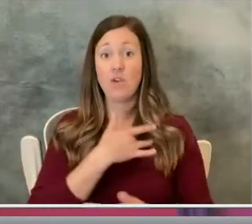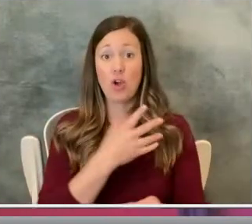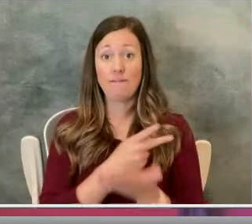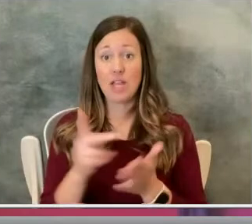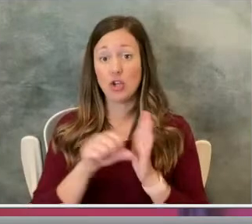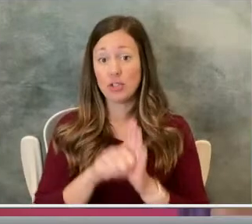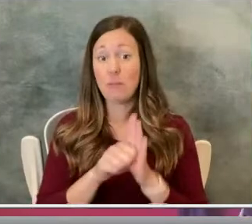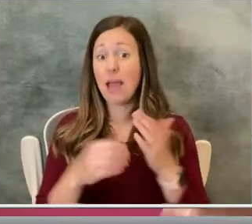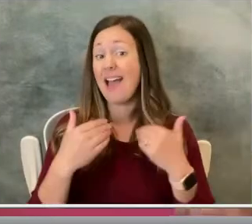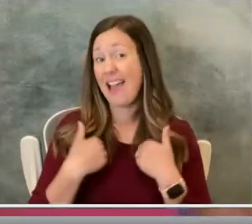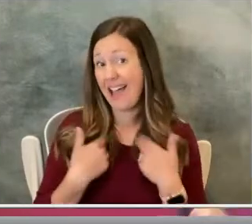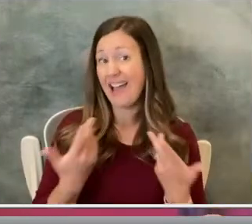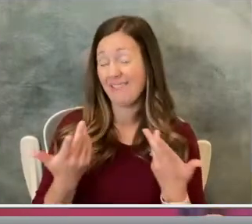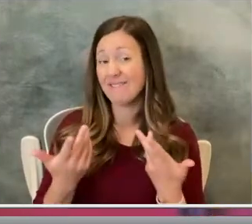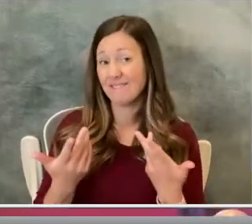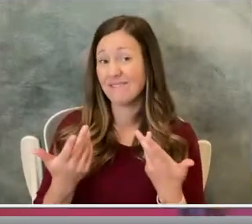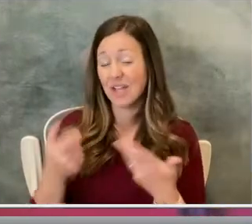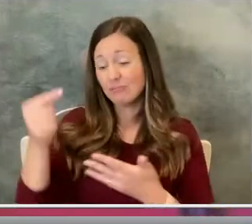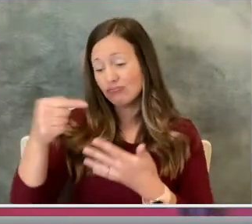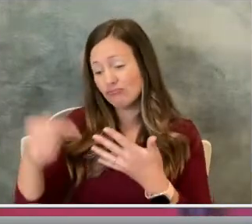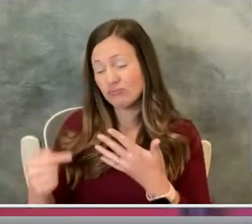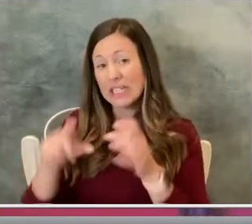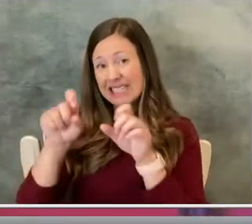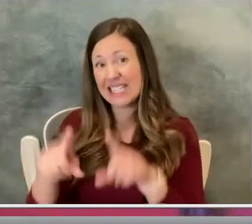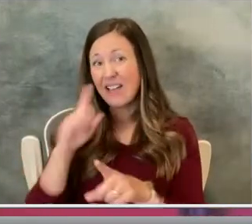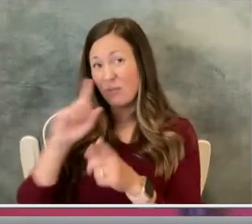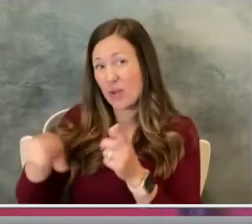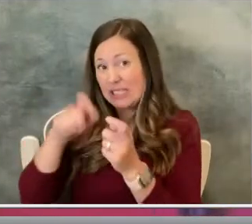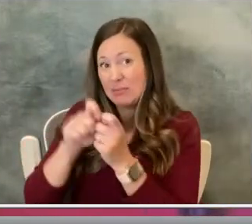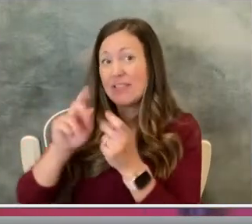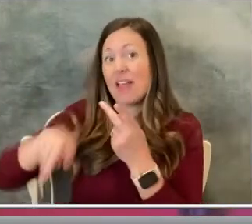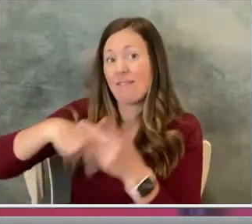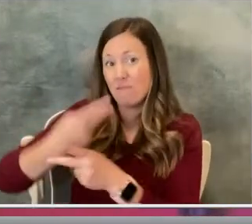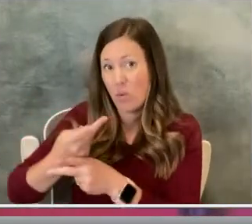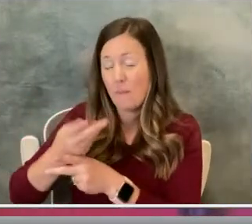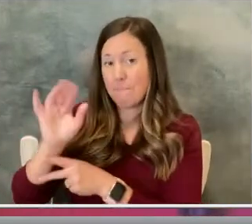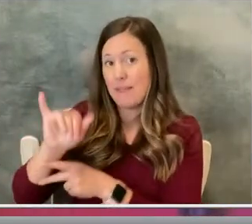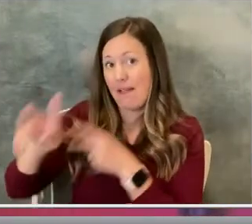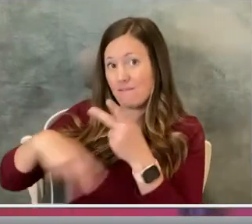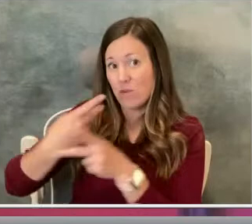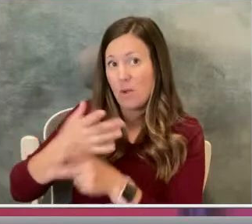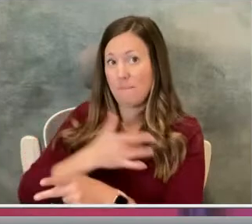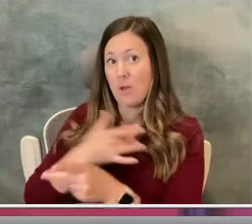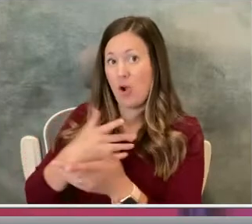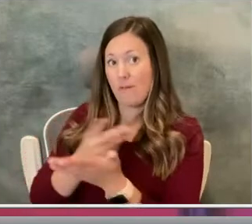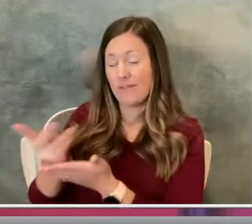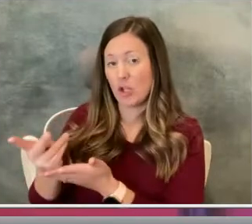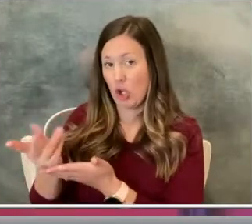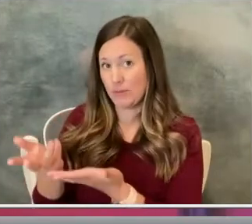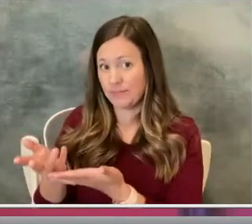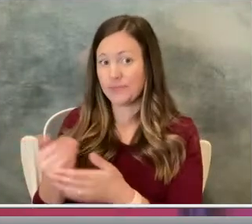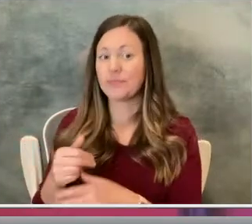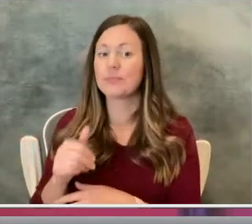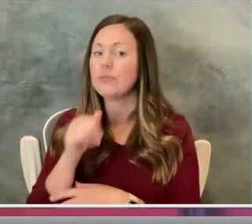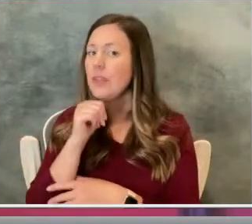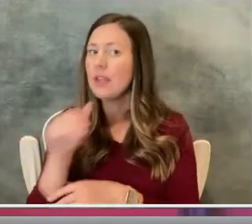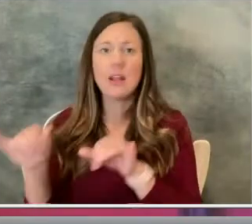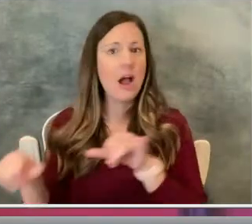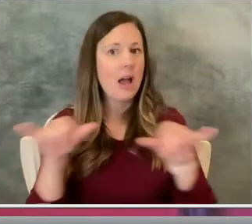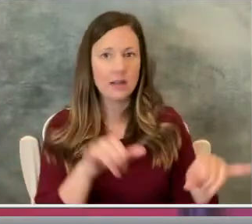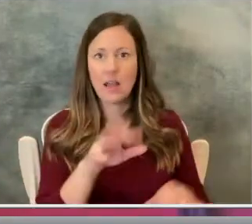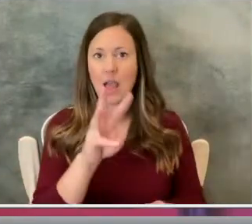that we can do for very specific forms of heart failure. Like I said, not specifically related to Williams